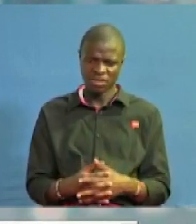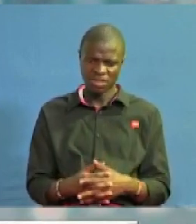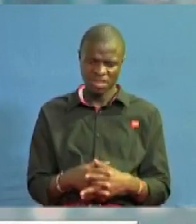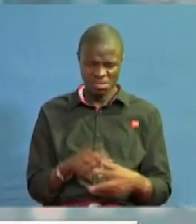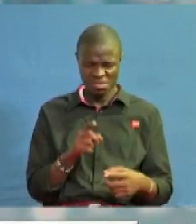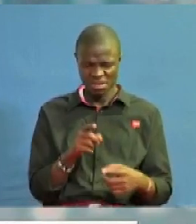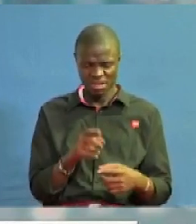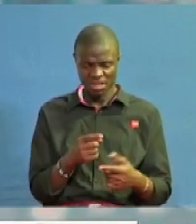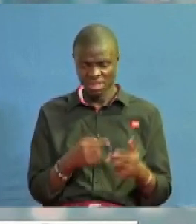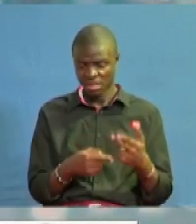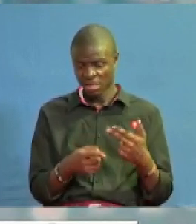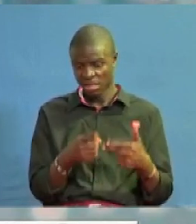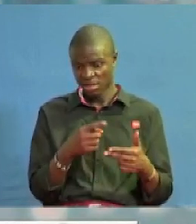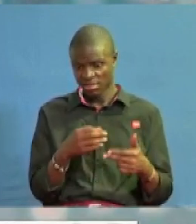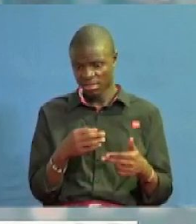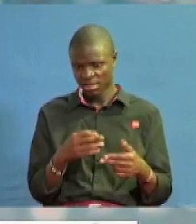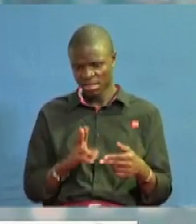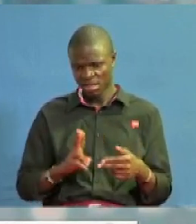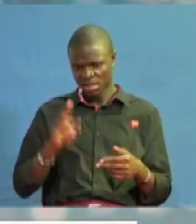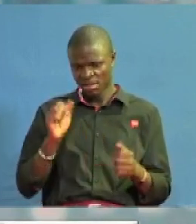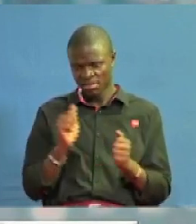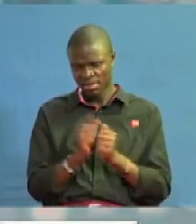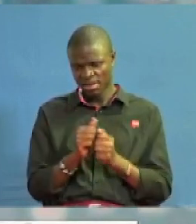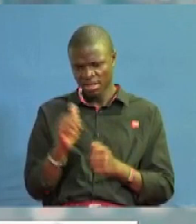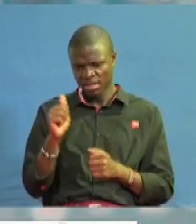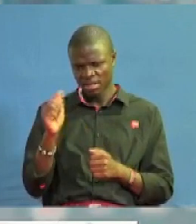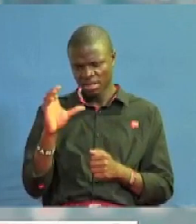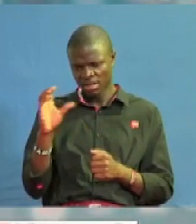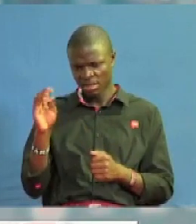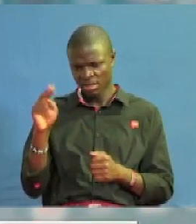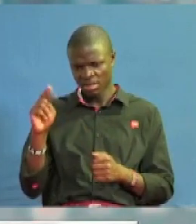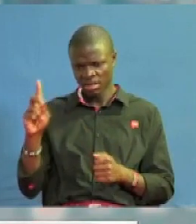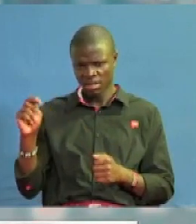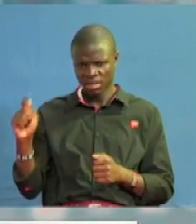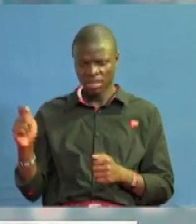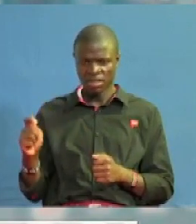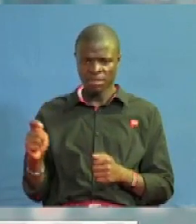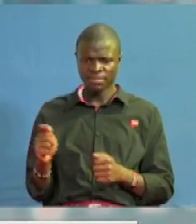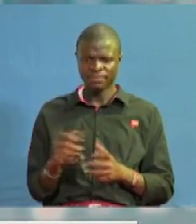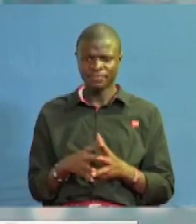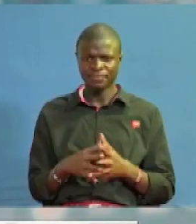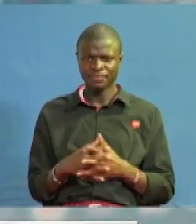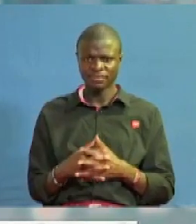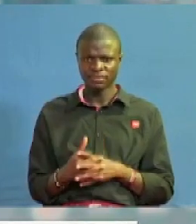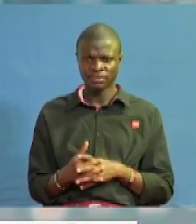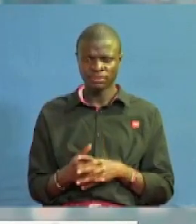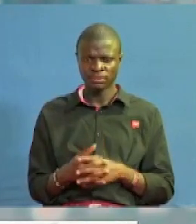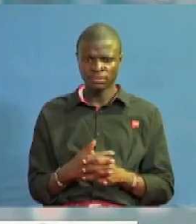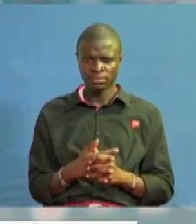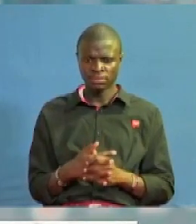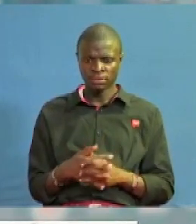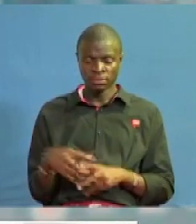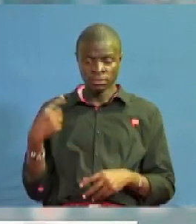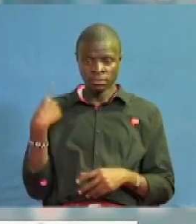corporation that comes up with accounts for you to be able to trade in stocks. All right. Okay? Yes.